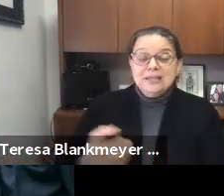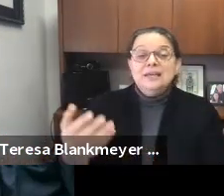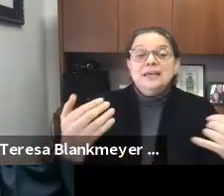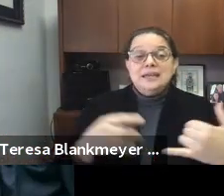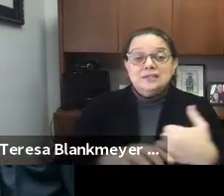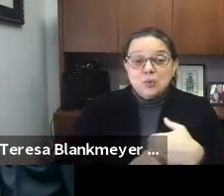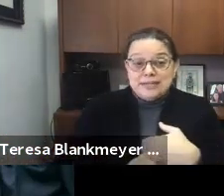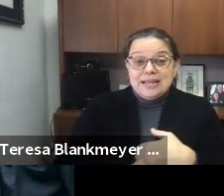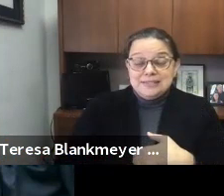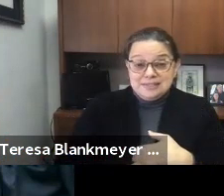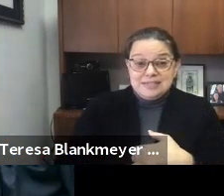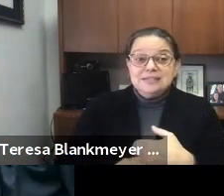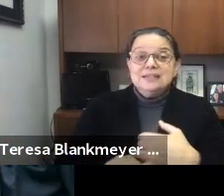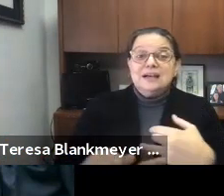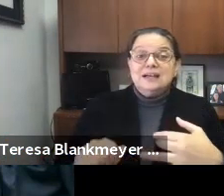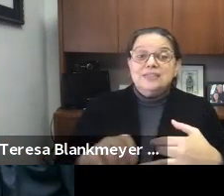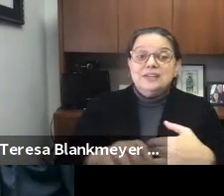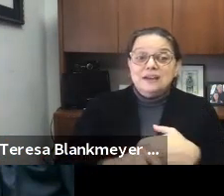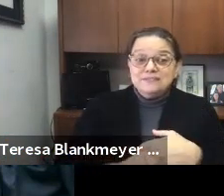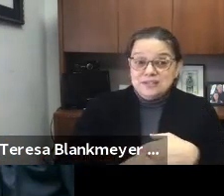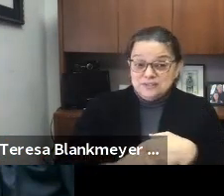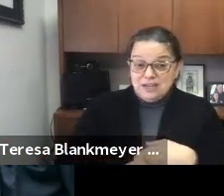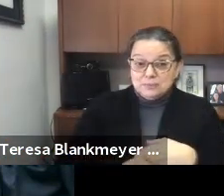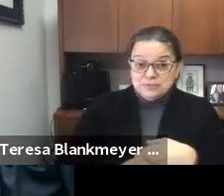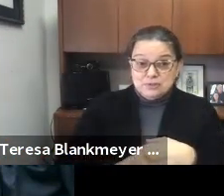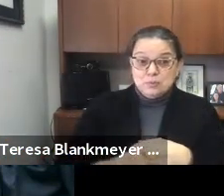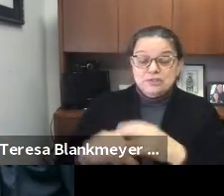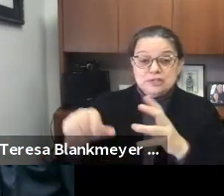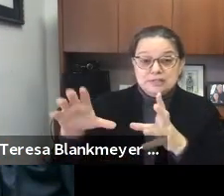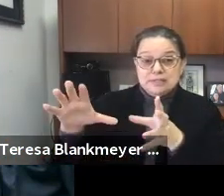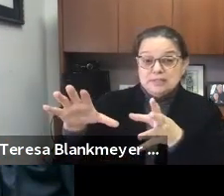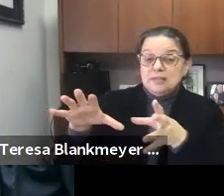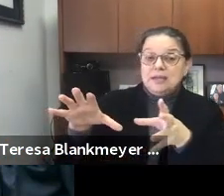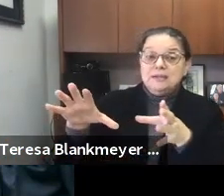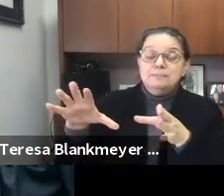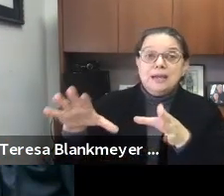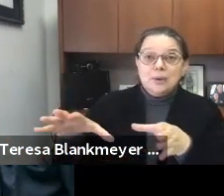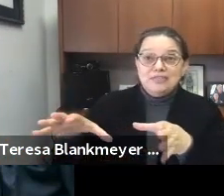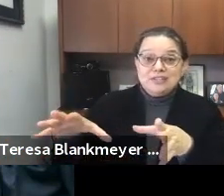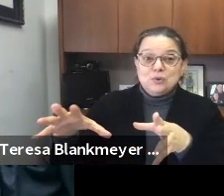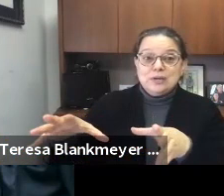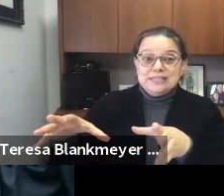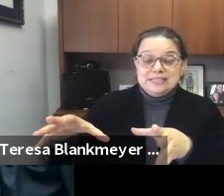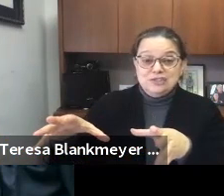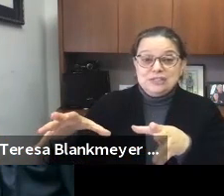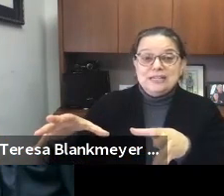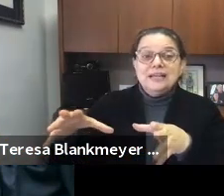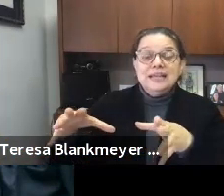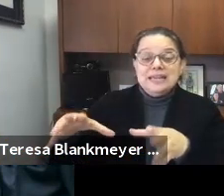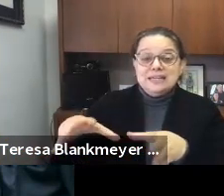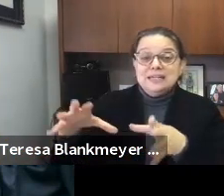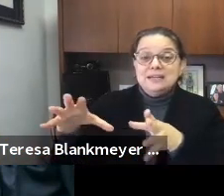not? In 2018, the Nuffield Council, which is a bioethics